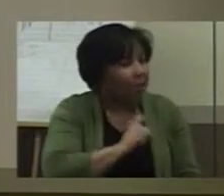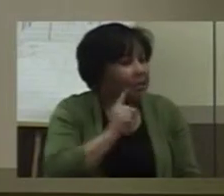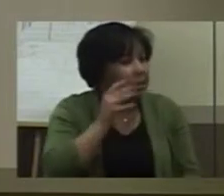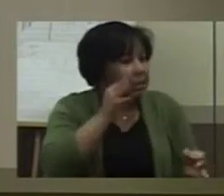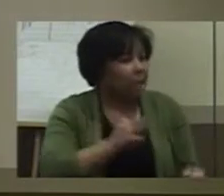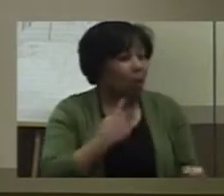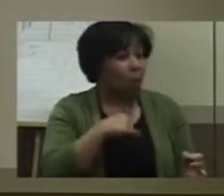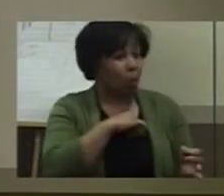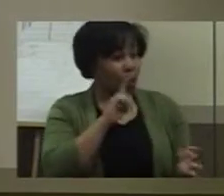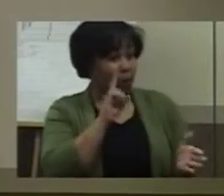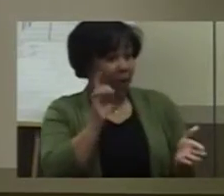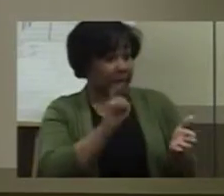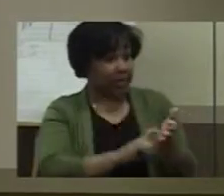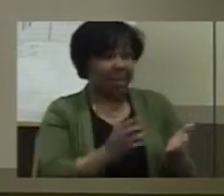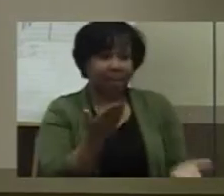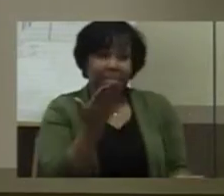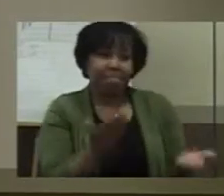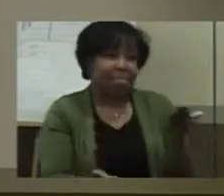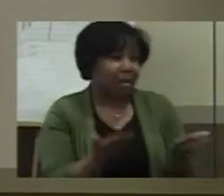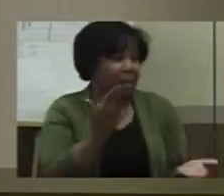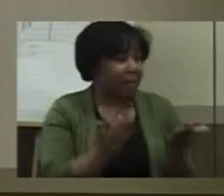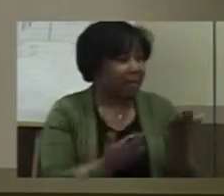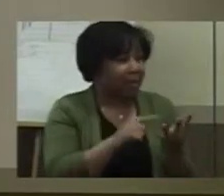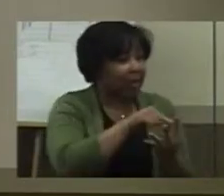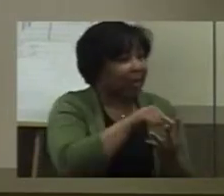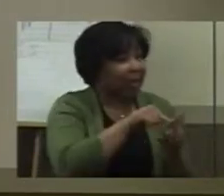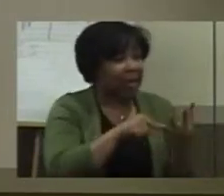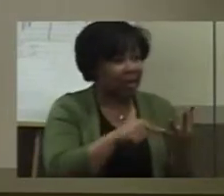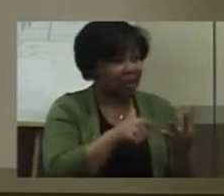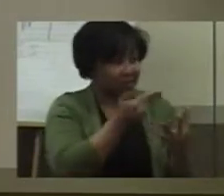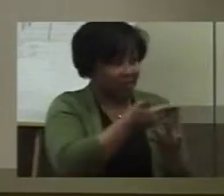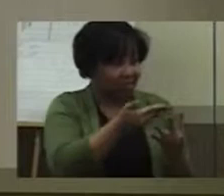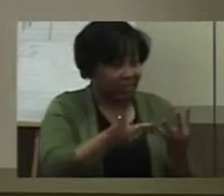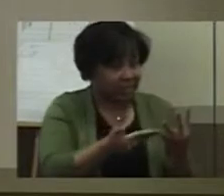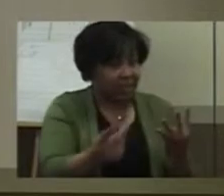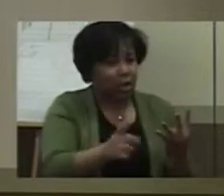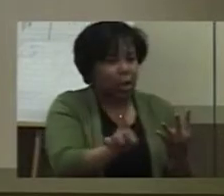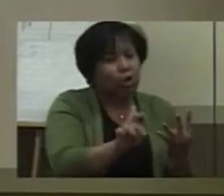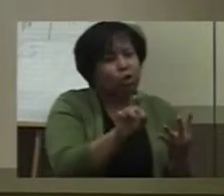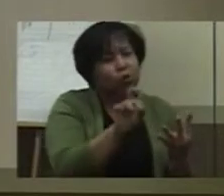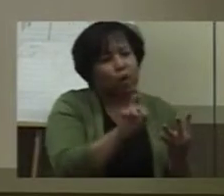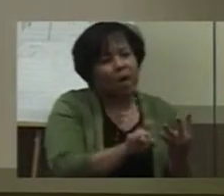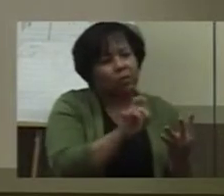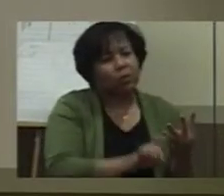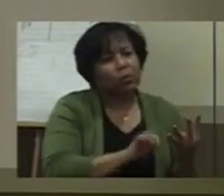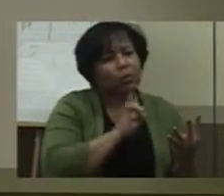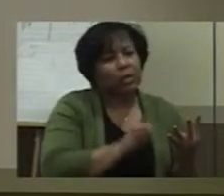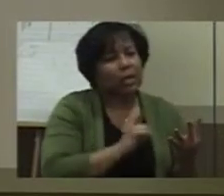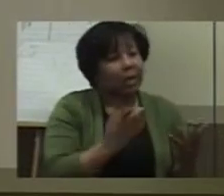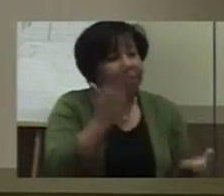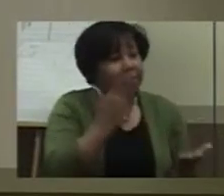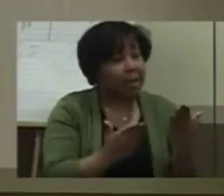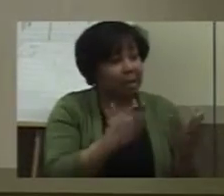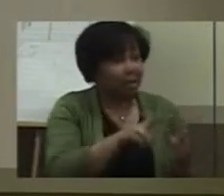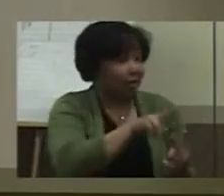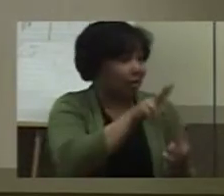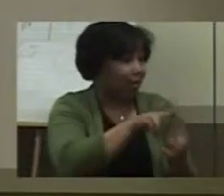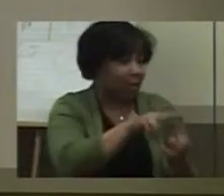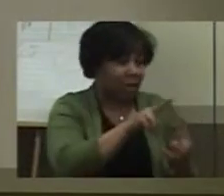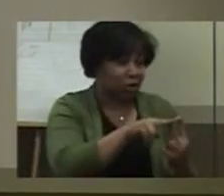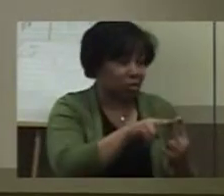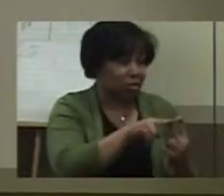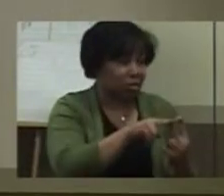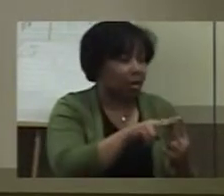are recognizing it might be any of these things, and you have to it might be a combination,